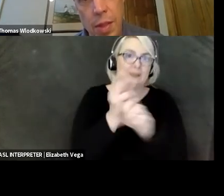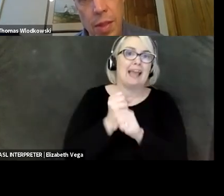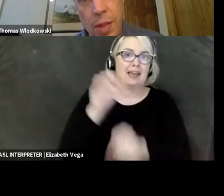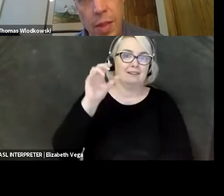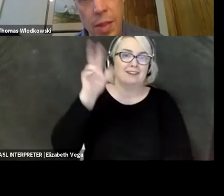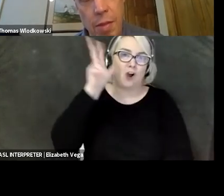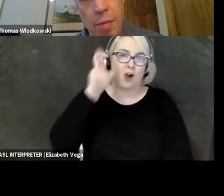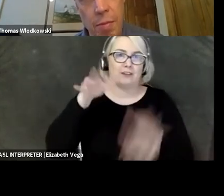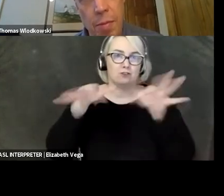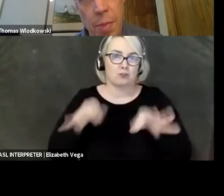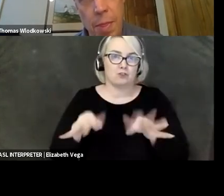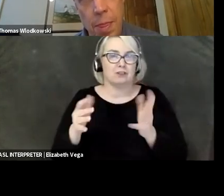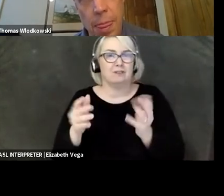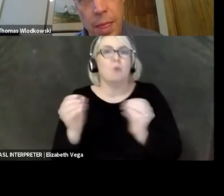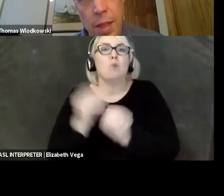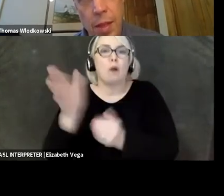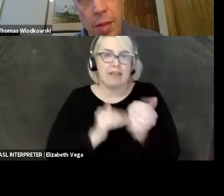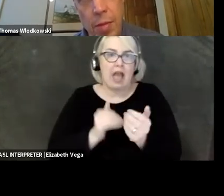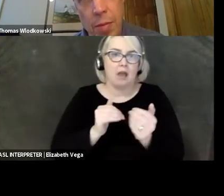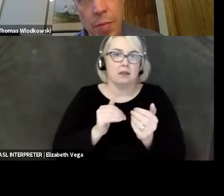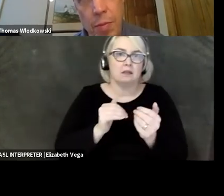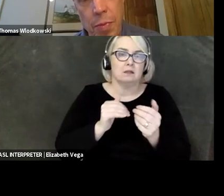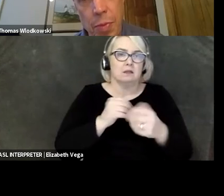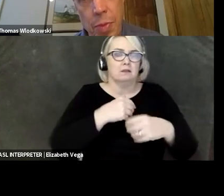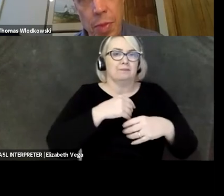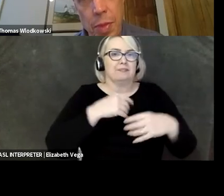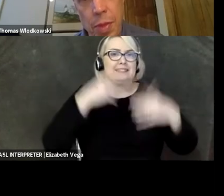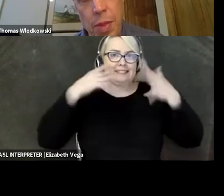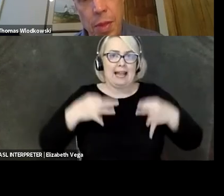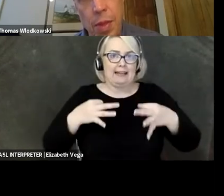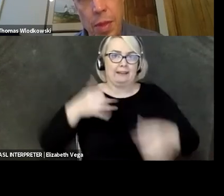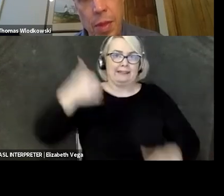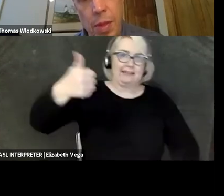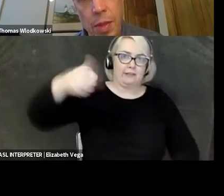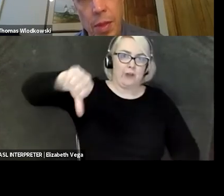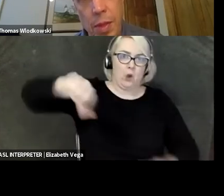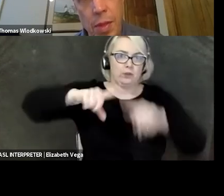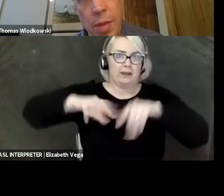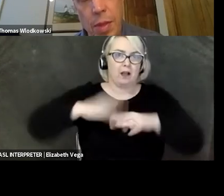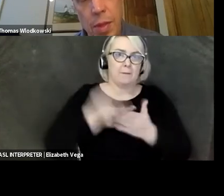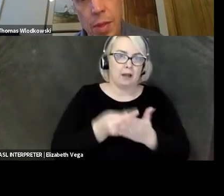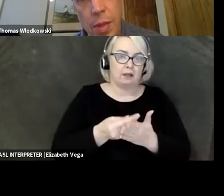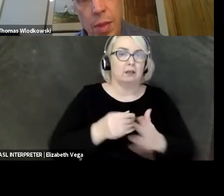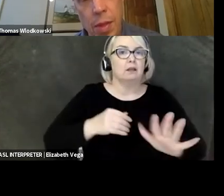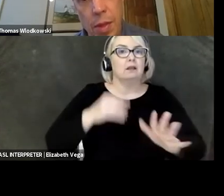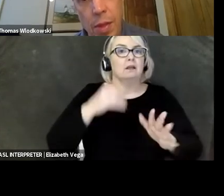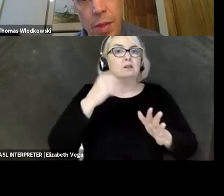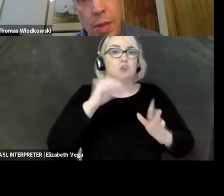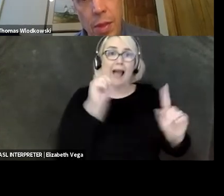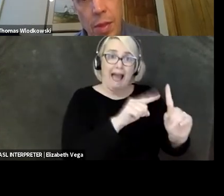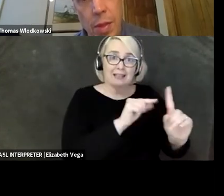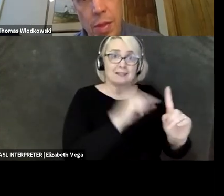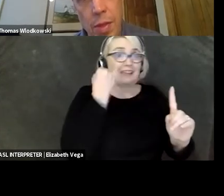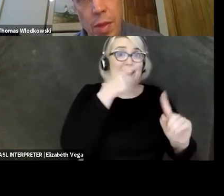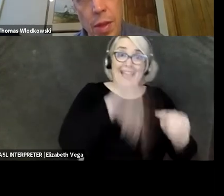crunching the numbers and making sure, yes, we can strike a deal or we can't. If we can't, let me point you in another direction to somebody who might be able to help